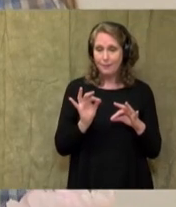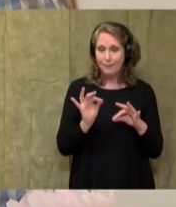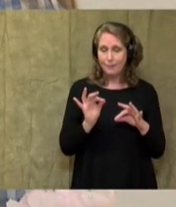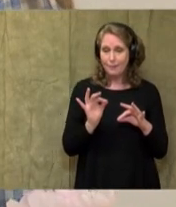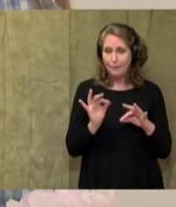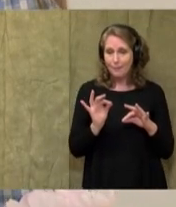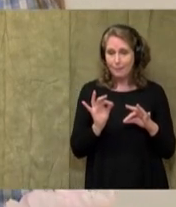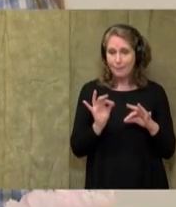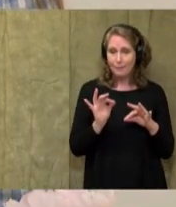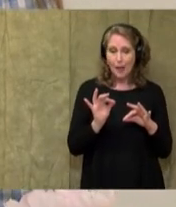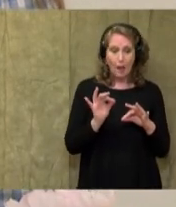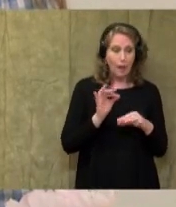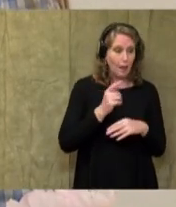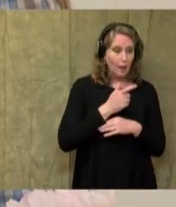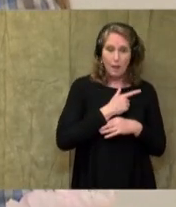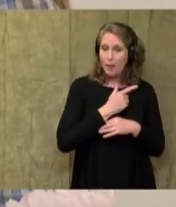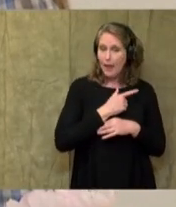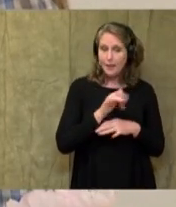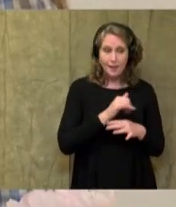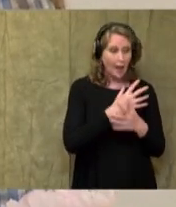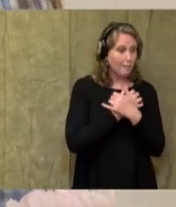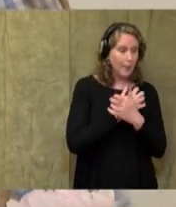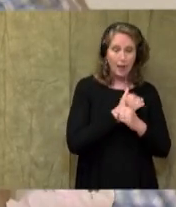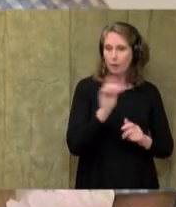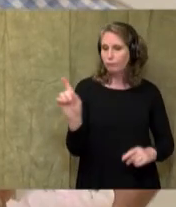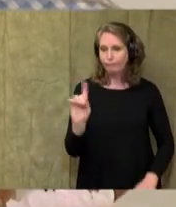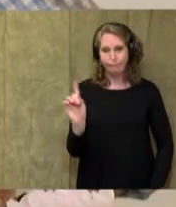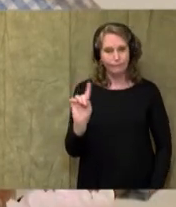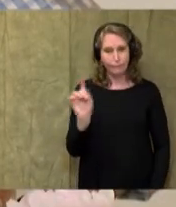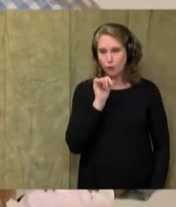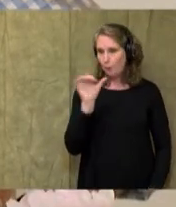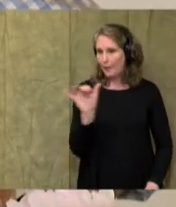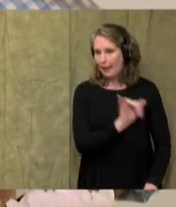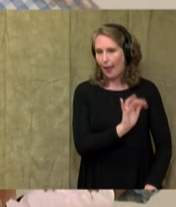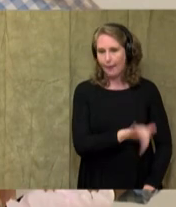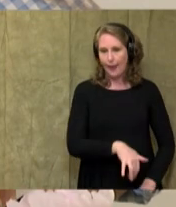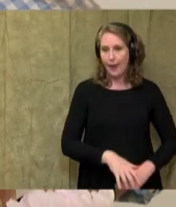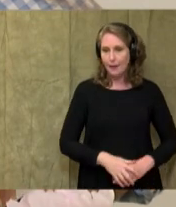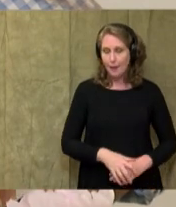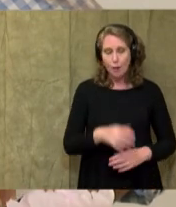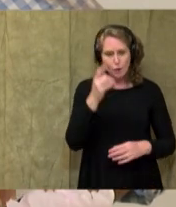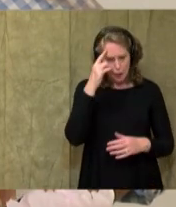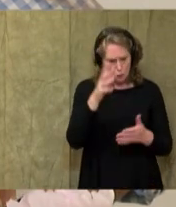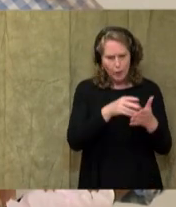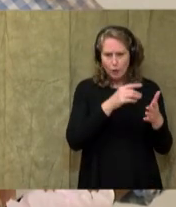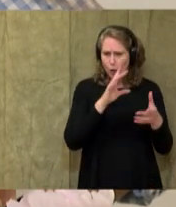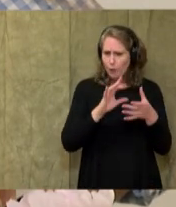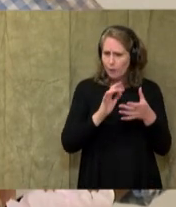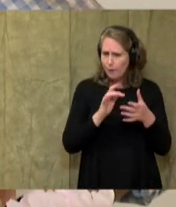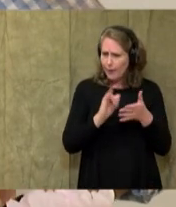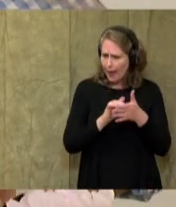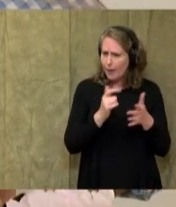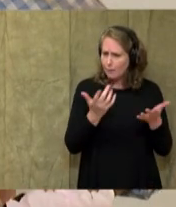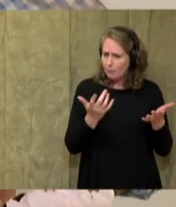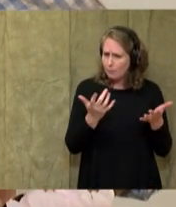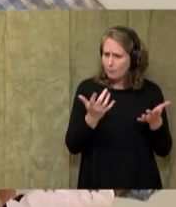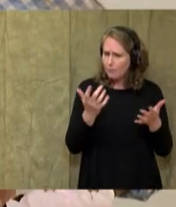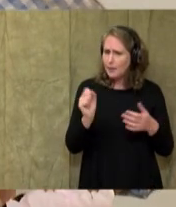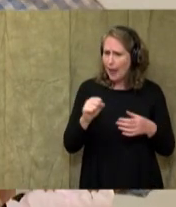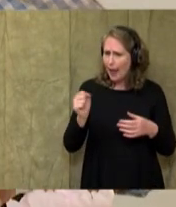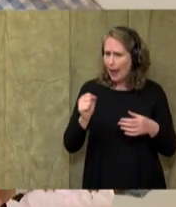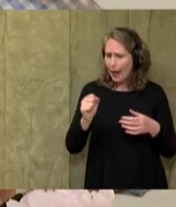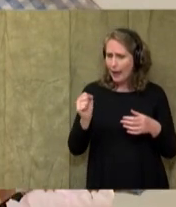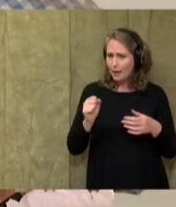be lazy like Bear. Do you think that's a lesson we could learn from this story?